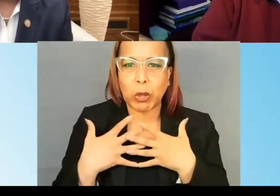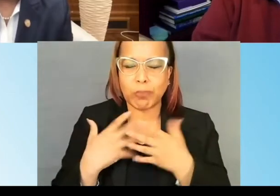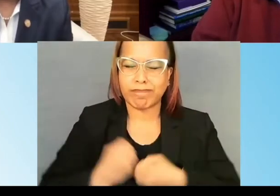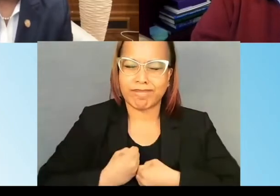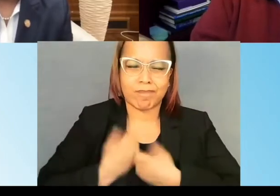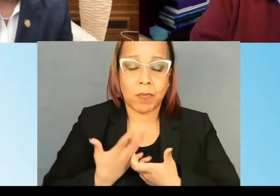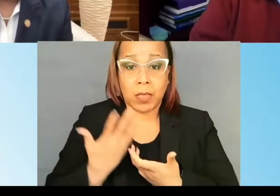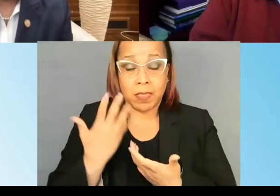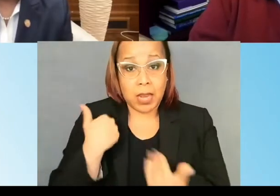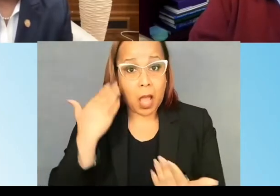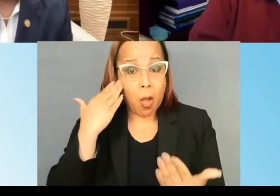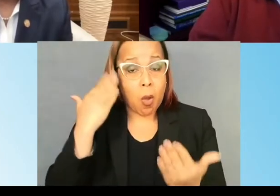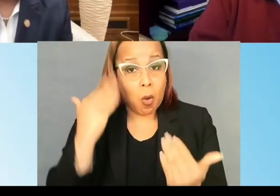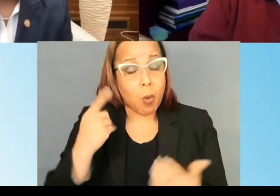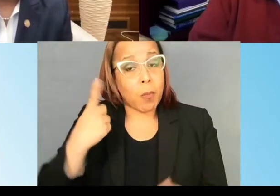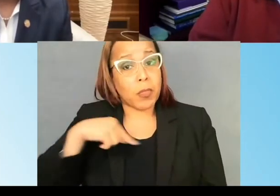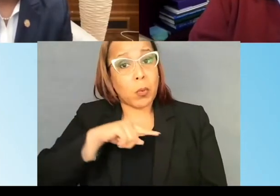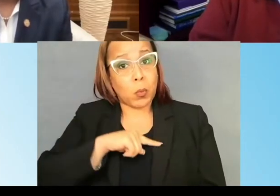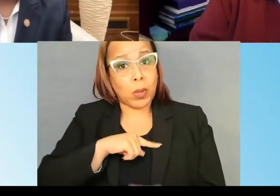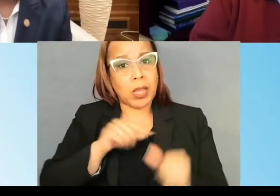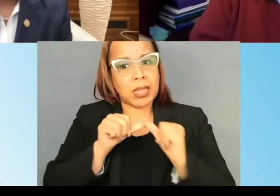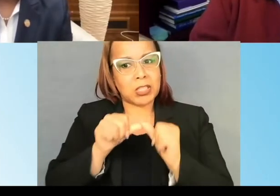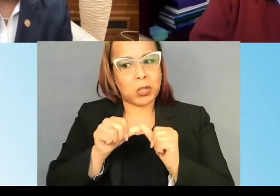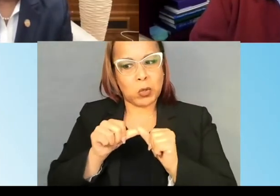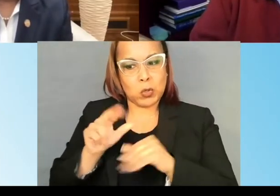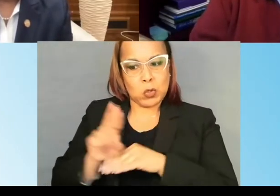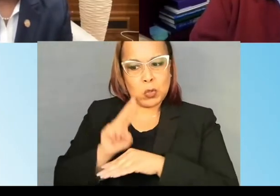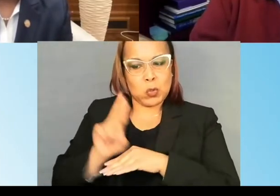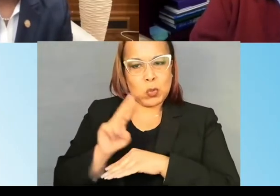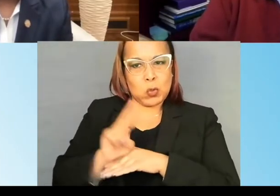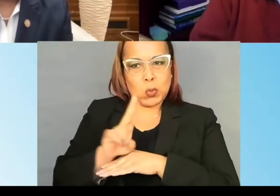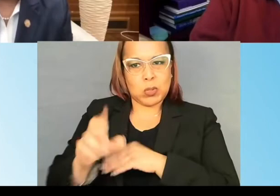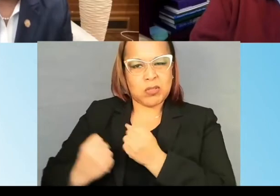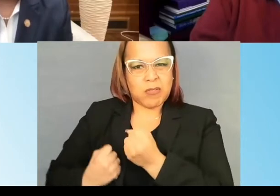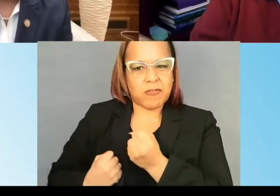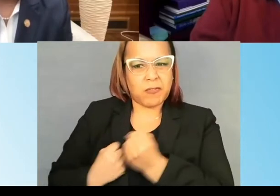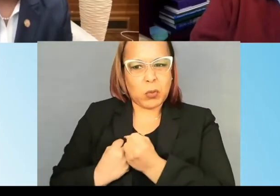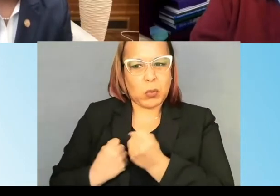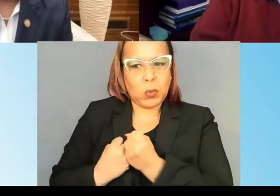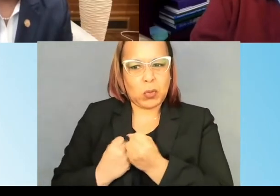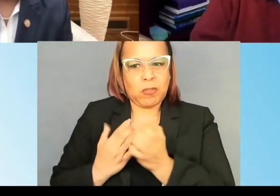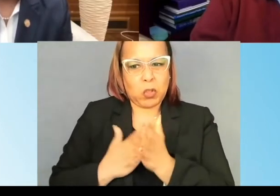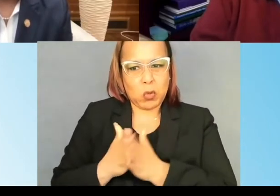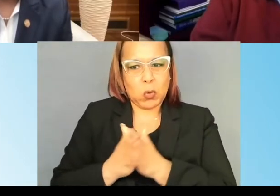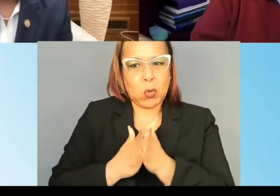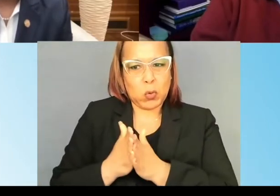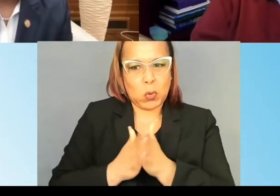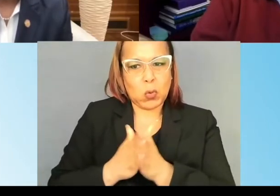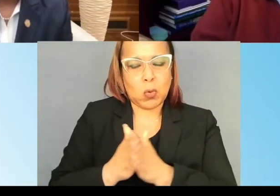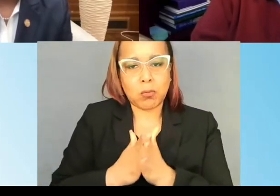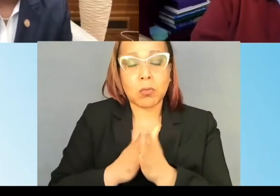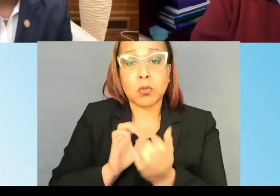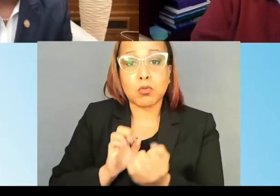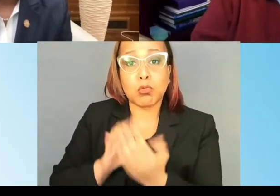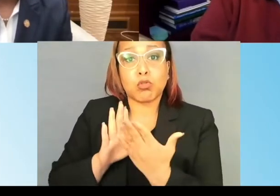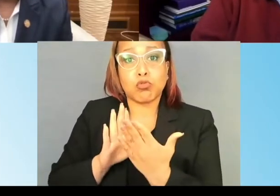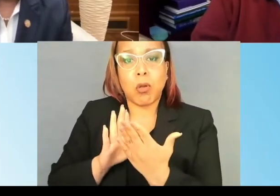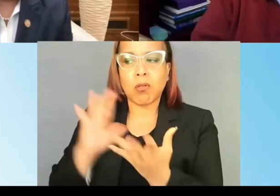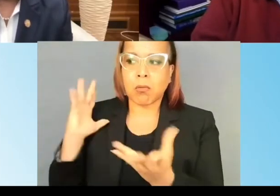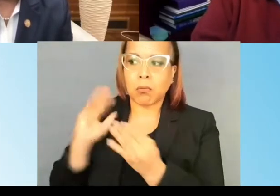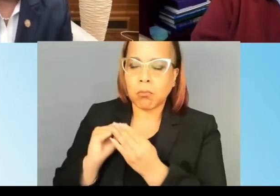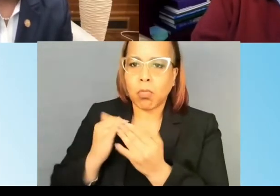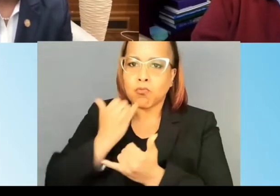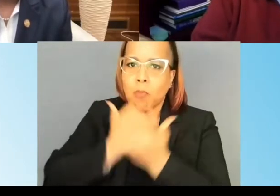I hope we continue to use as fuel to address the wrongs of the past and the